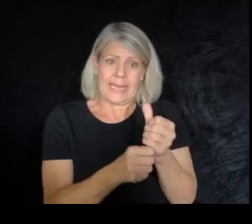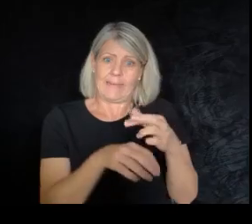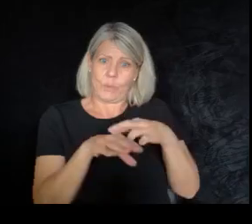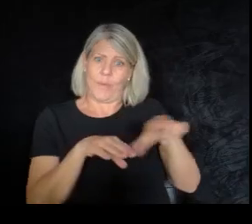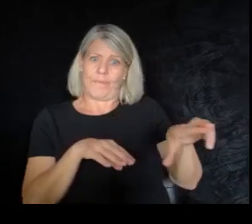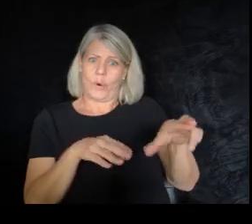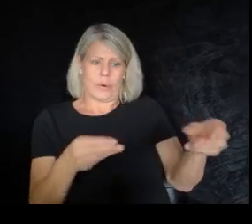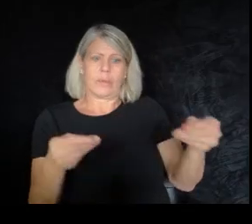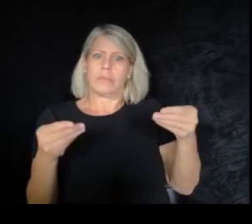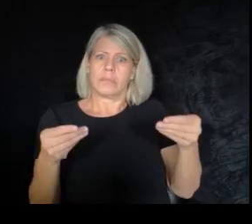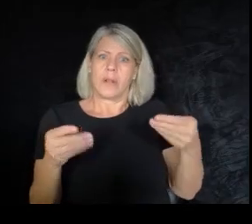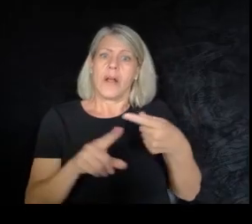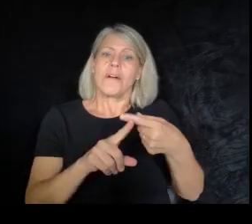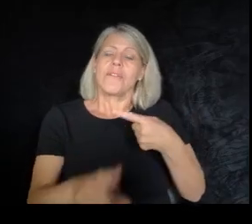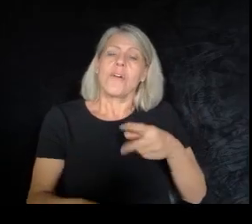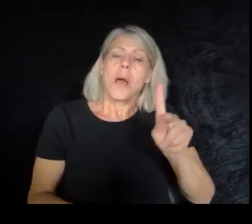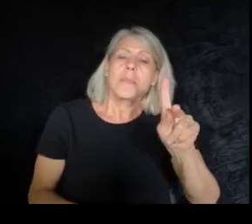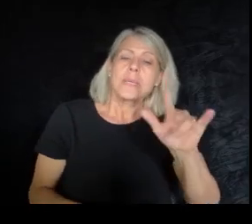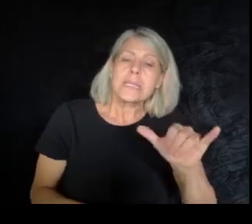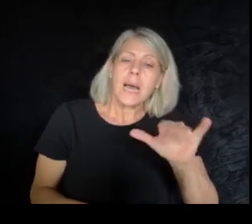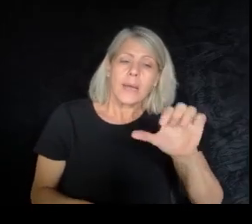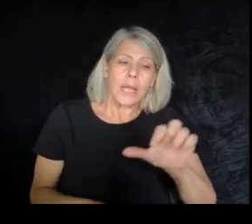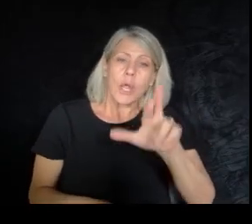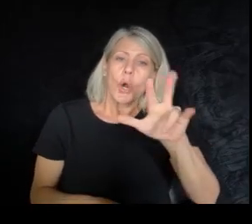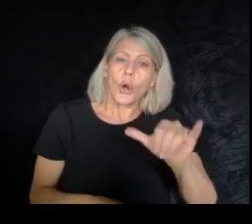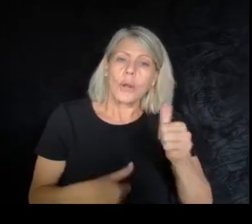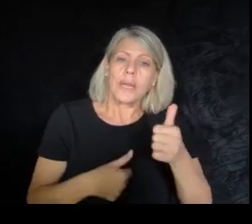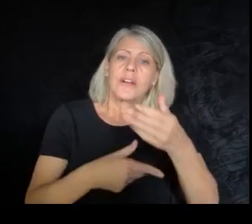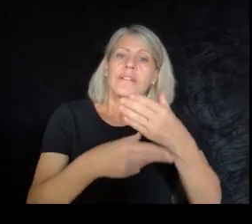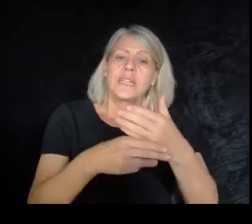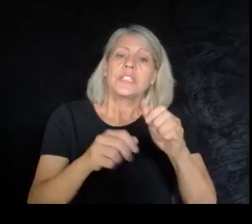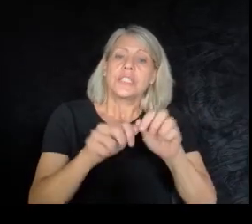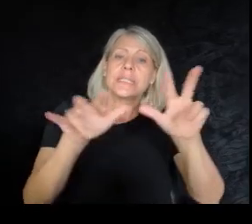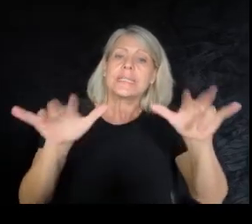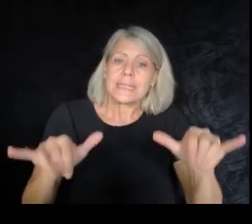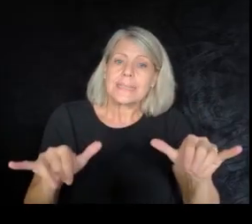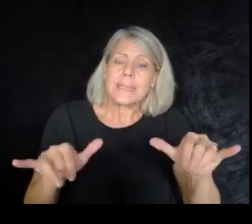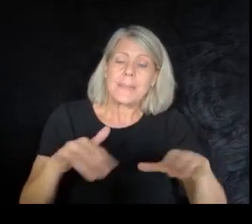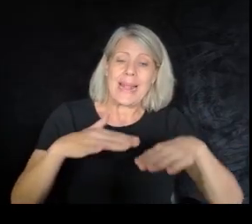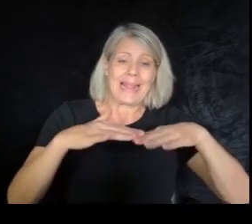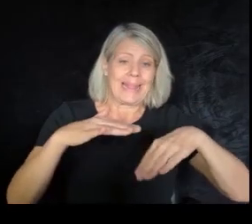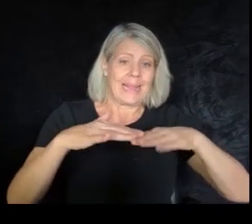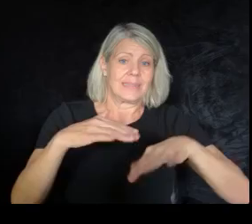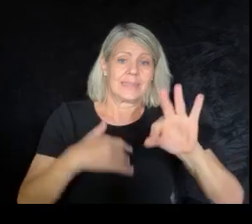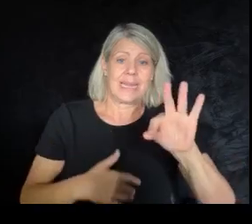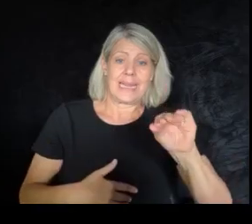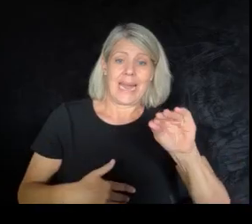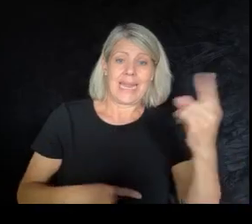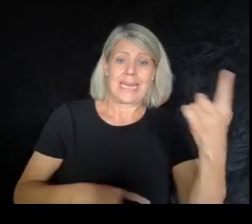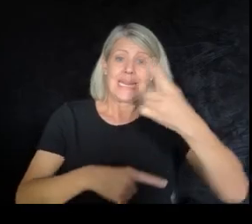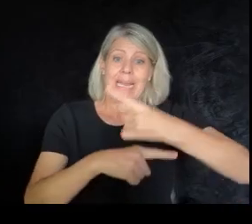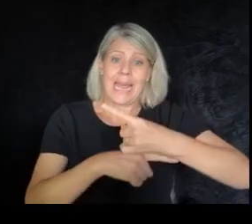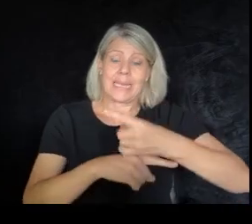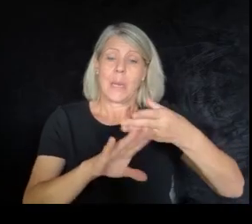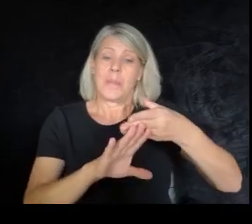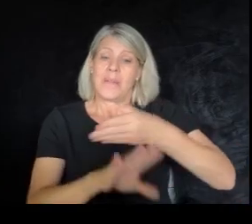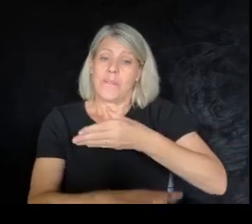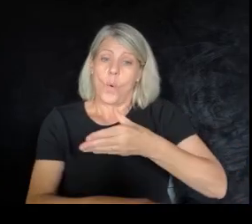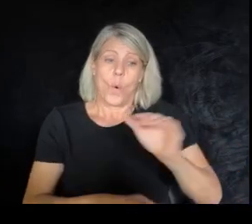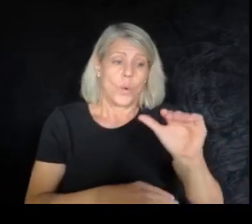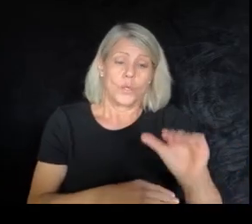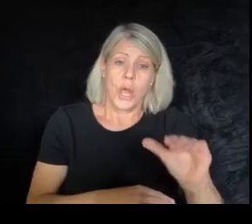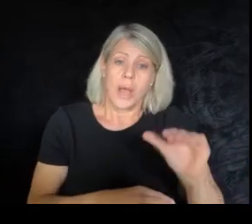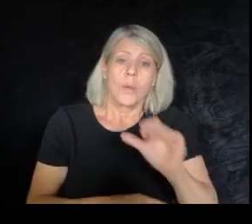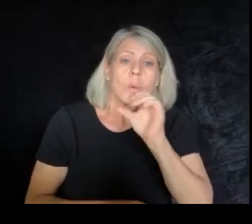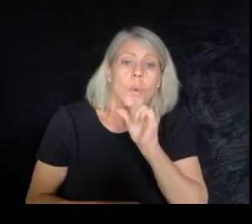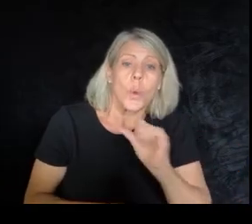referral from the Kentucky Early Intervention System less than 90 days before a child's third